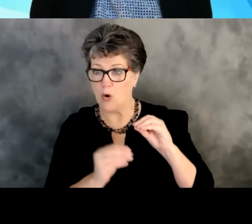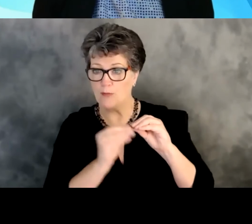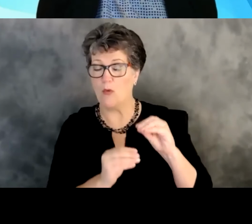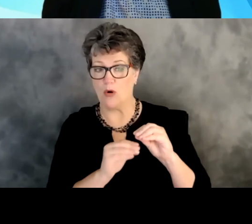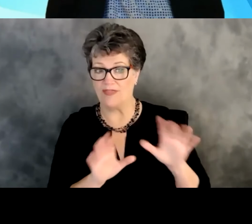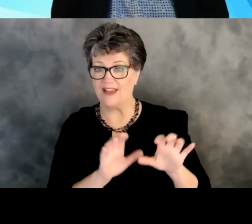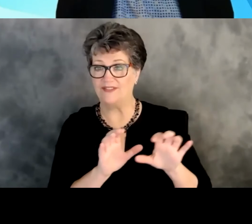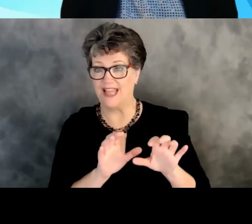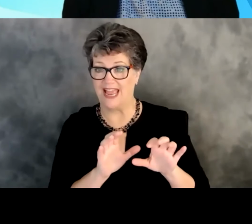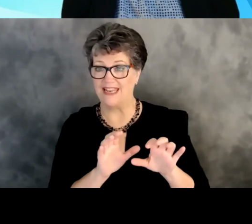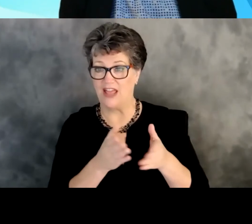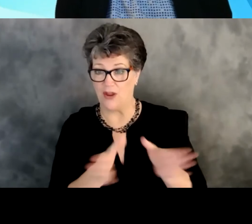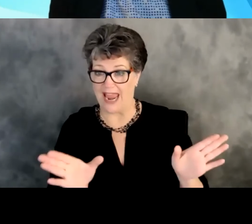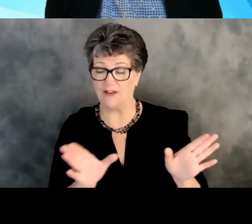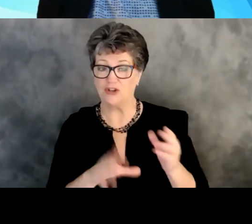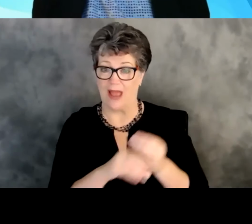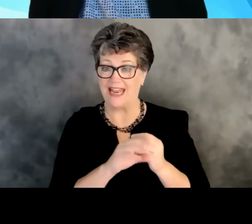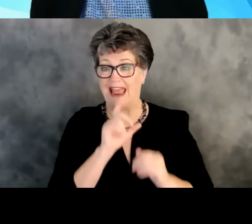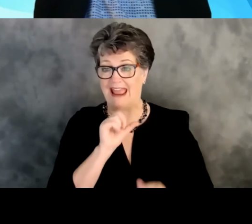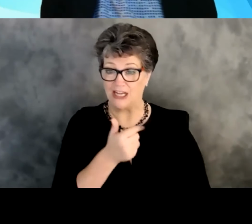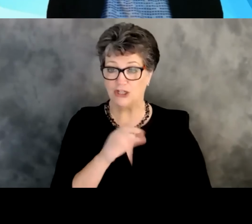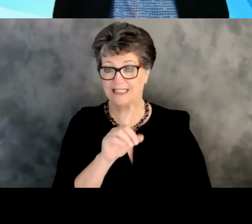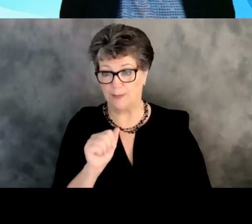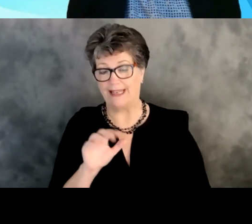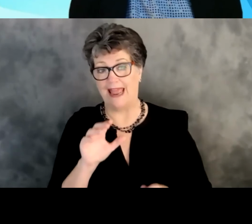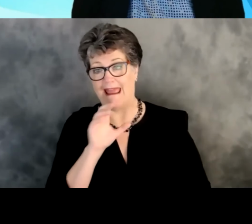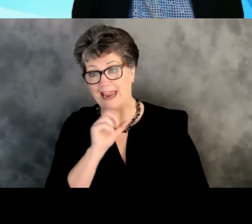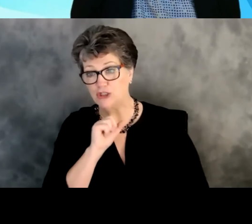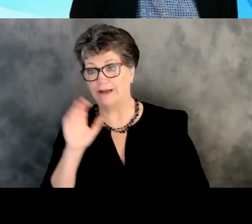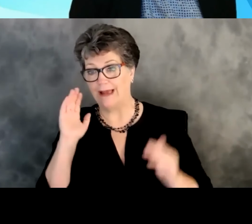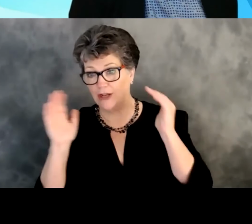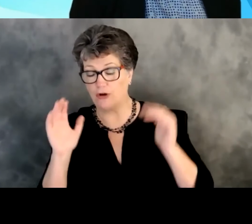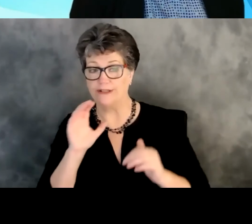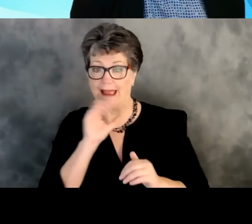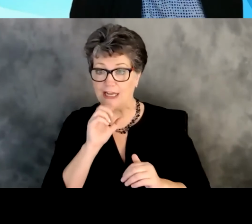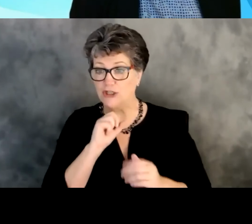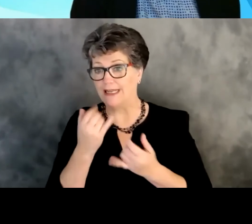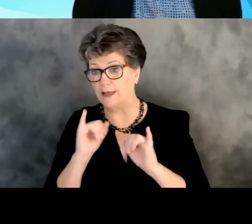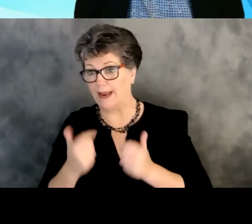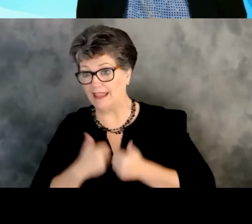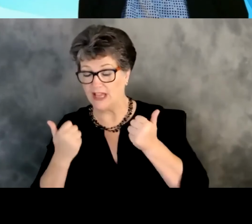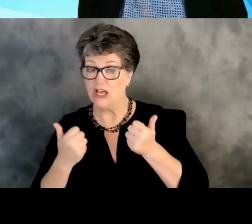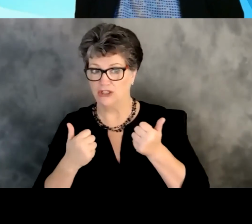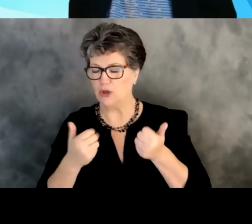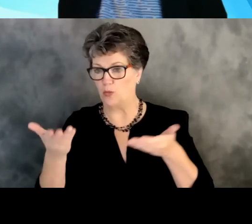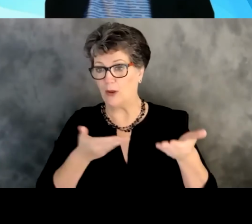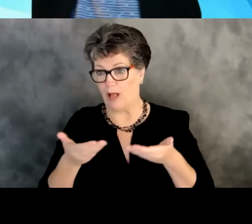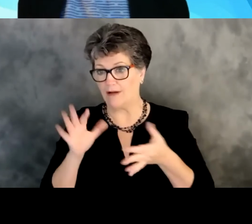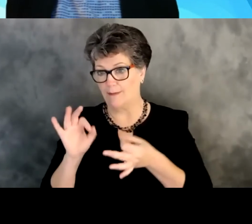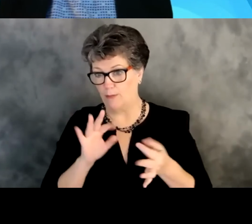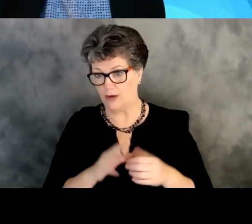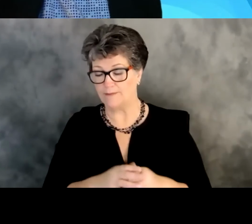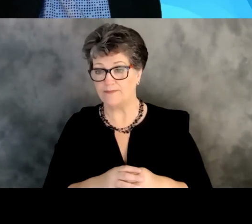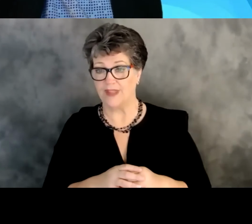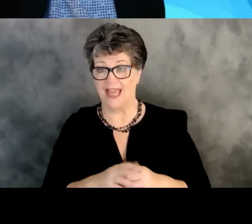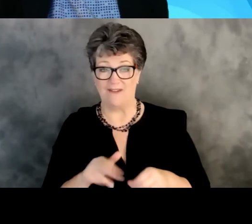made their names broader to aging and disability, aging and independence, aging and adults, and all variations on that. So we welcome input. Of course,